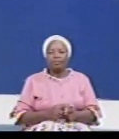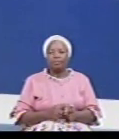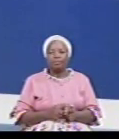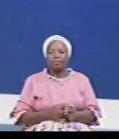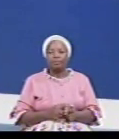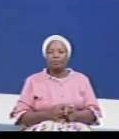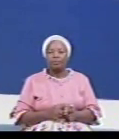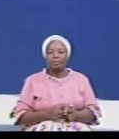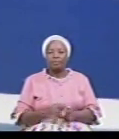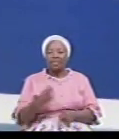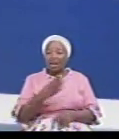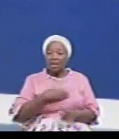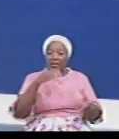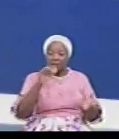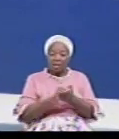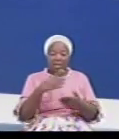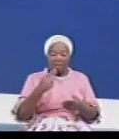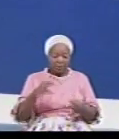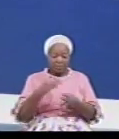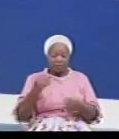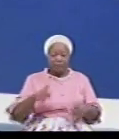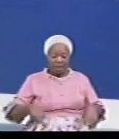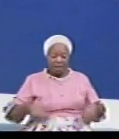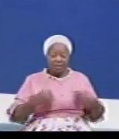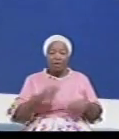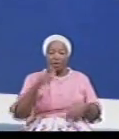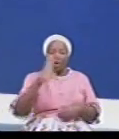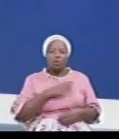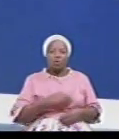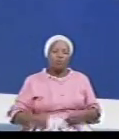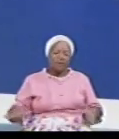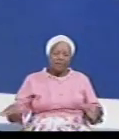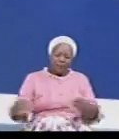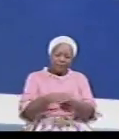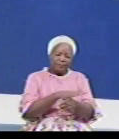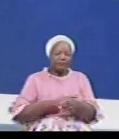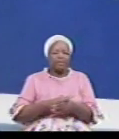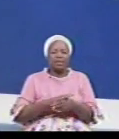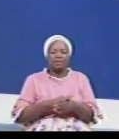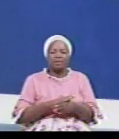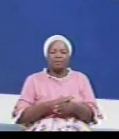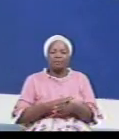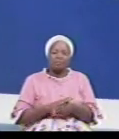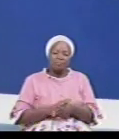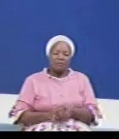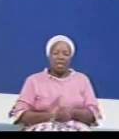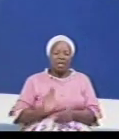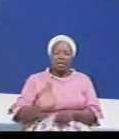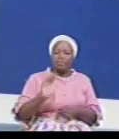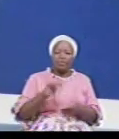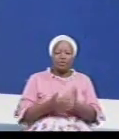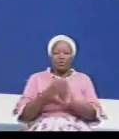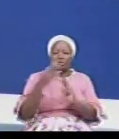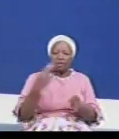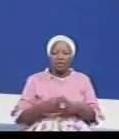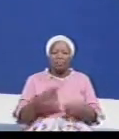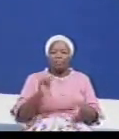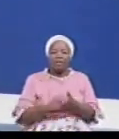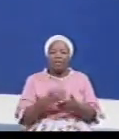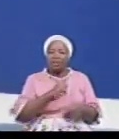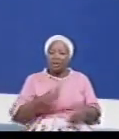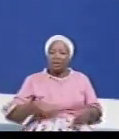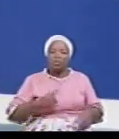And the Spirit of the living God will envelop him. The Lord will use our Father in the Lord